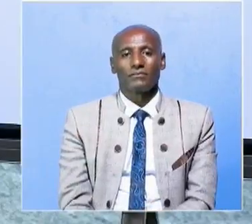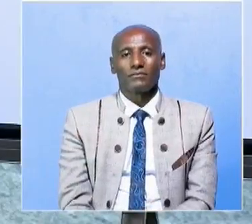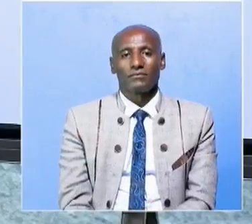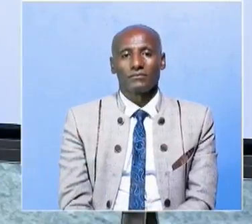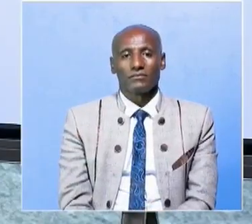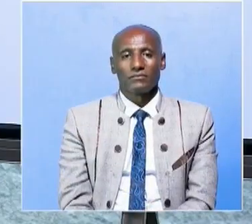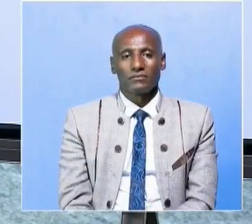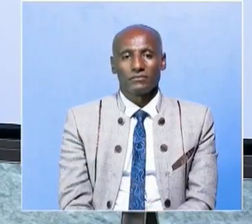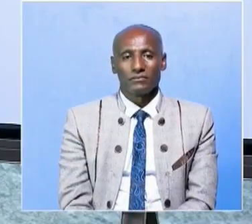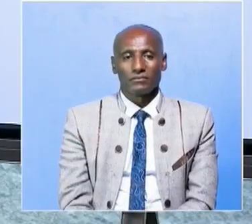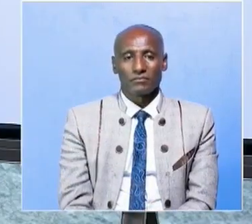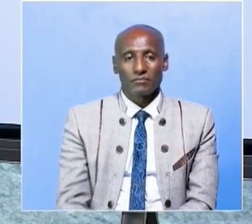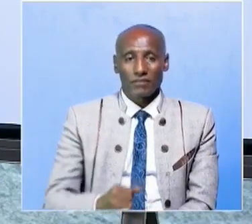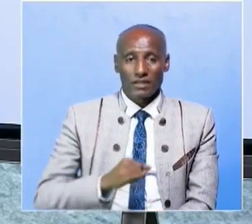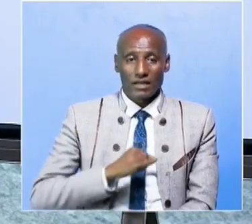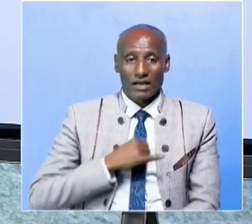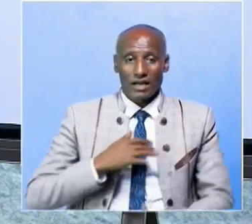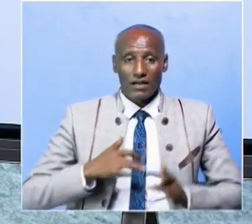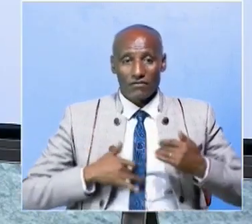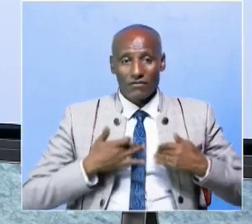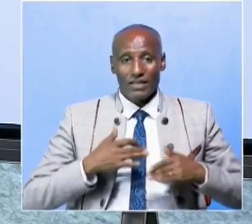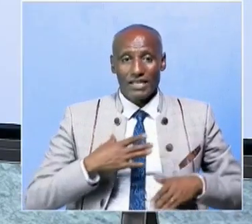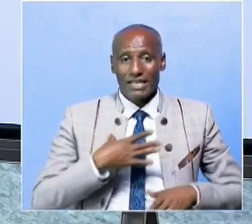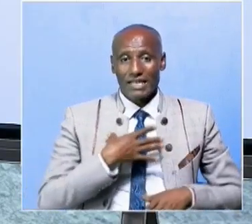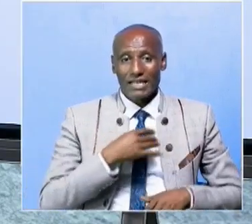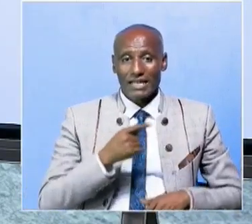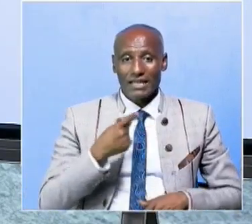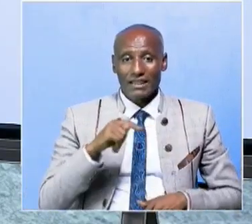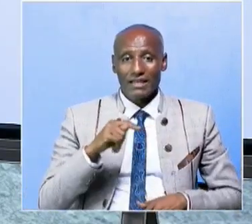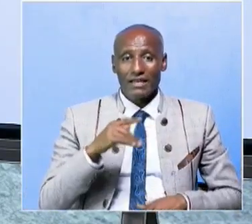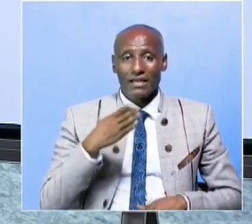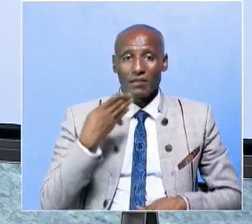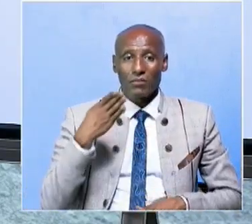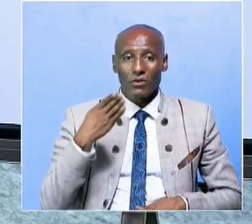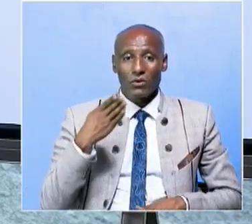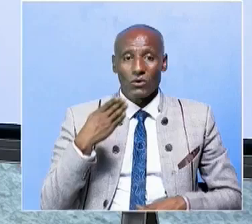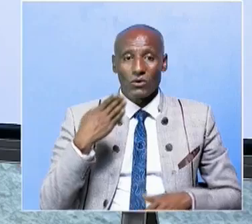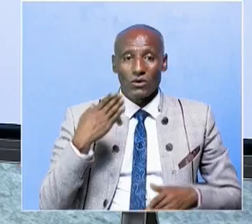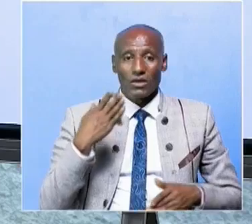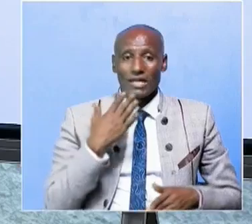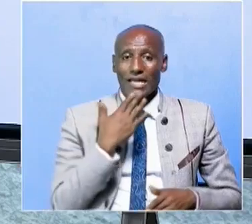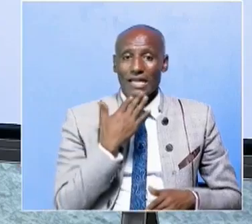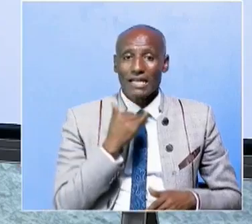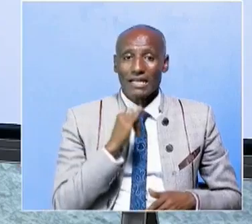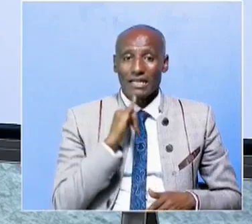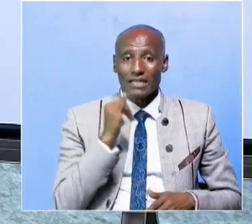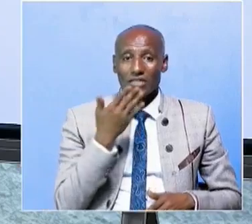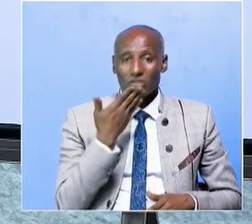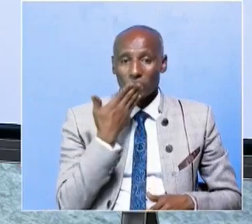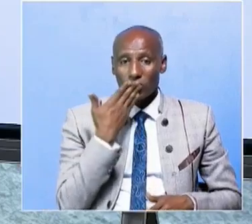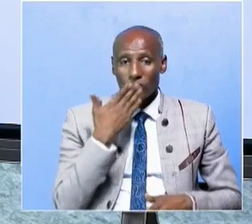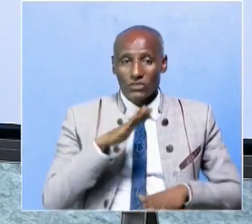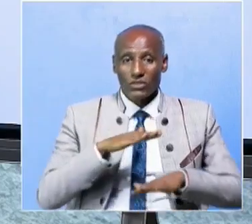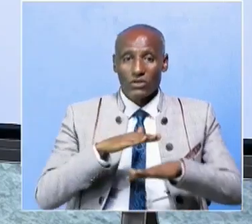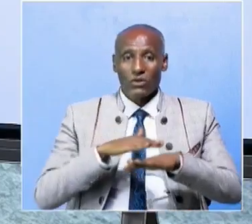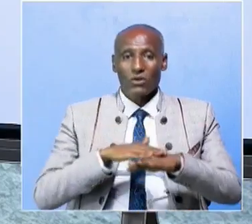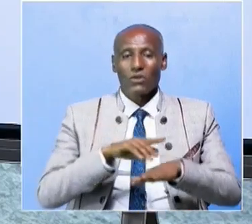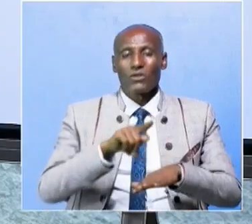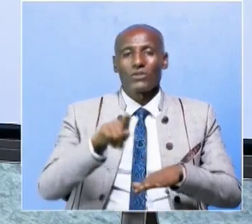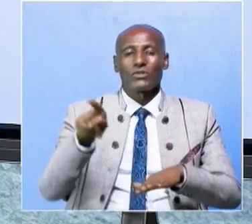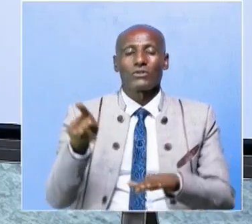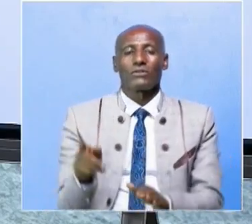I feel like the blue color is good on you. It looks good on you. Yes? So this is